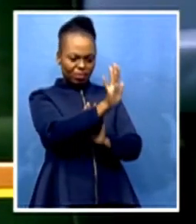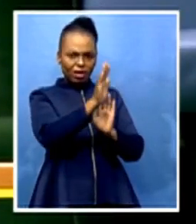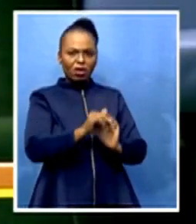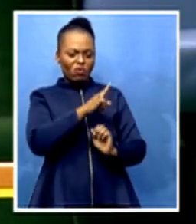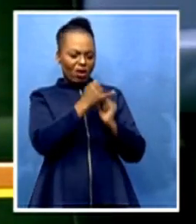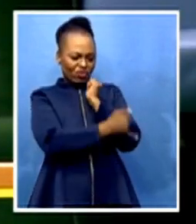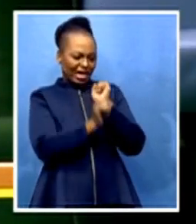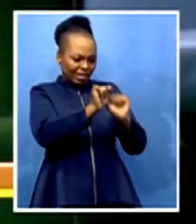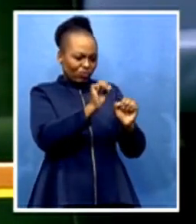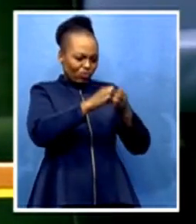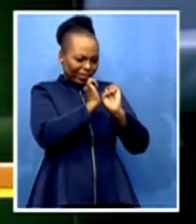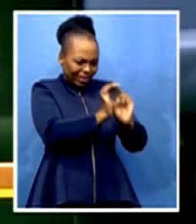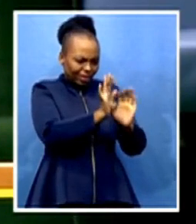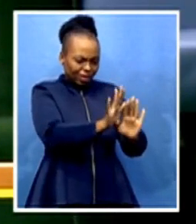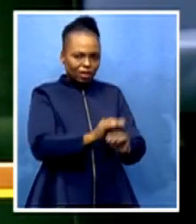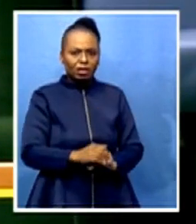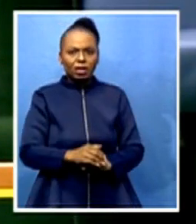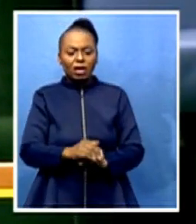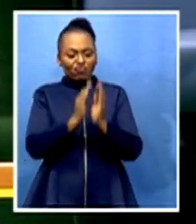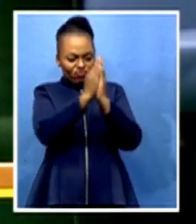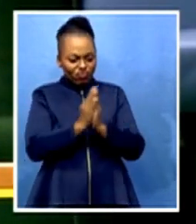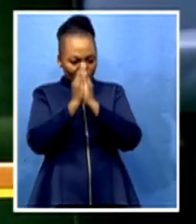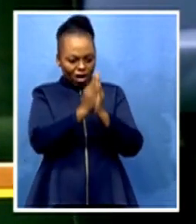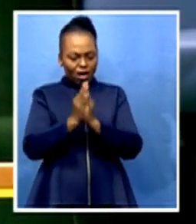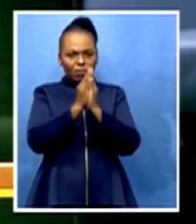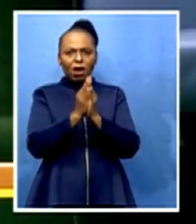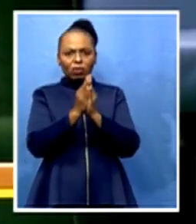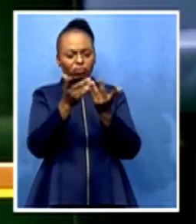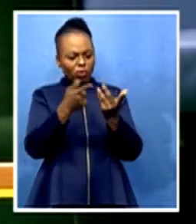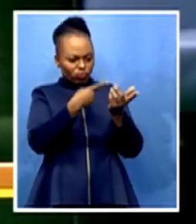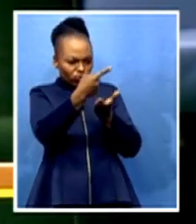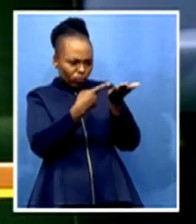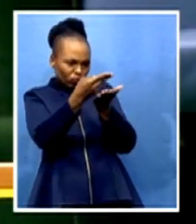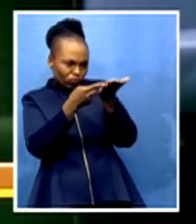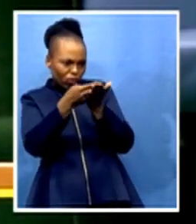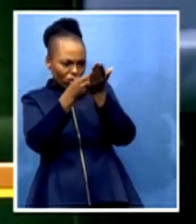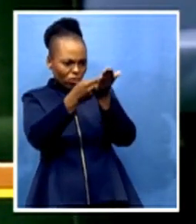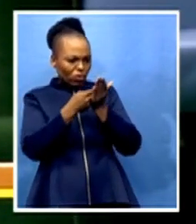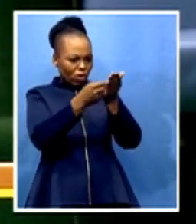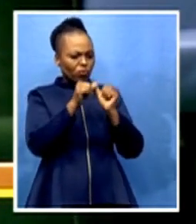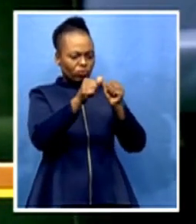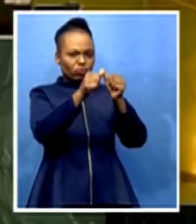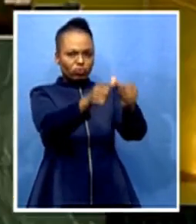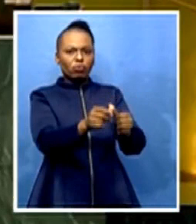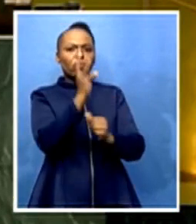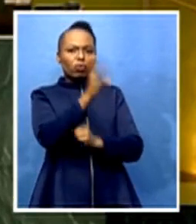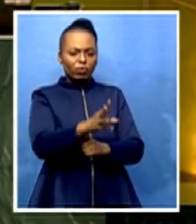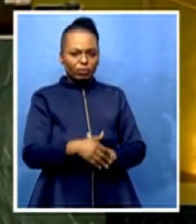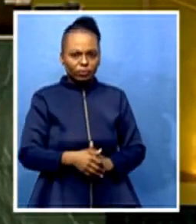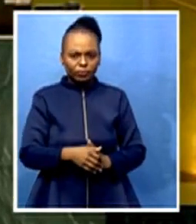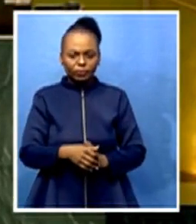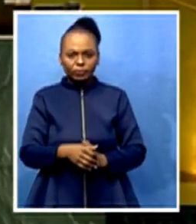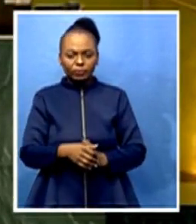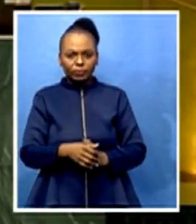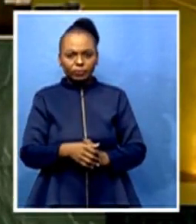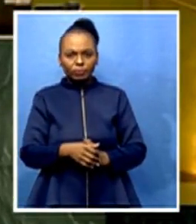Myanmar to conduct dialogue and reconciliation in accordance with the wishes and interests of its people.